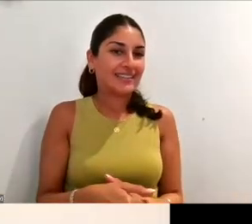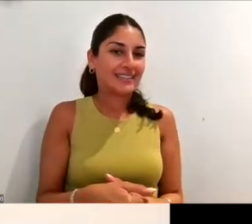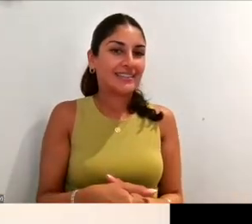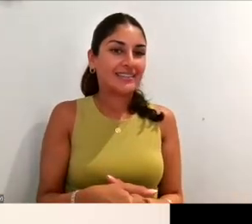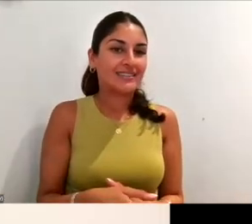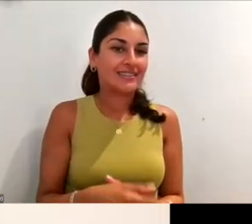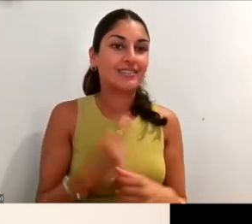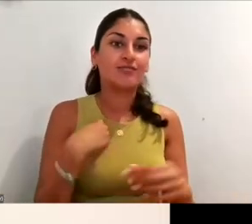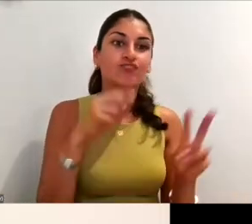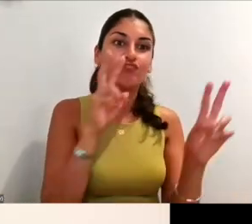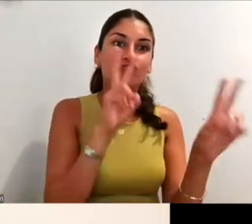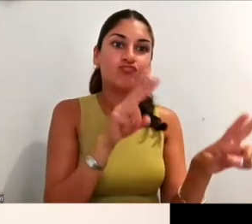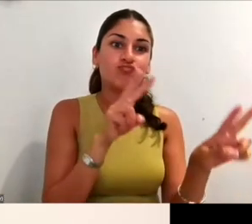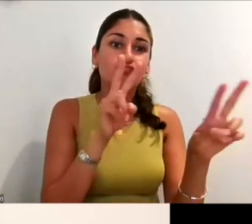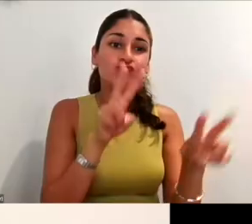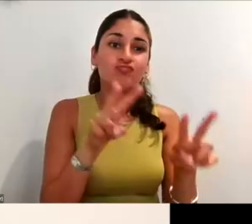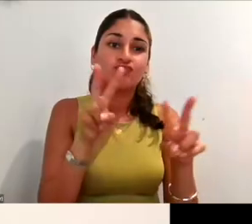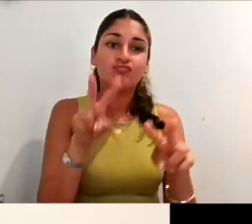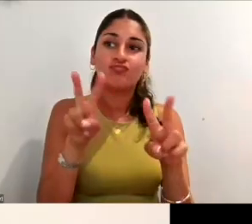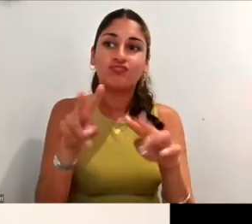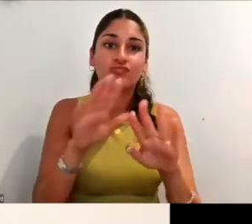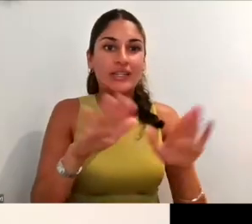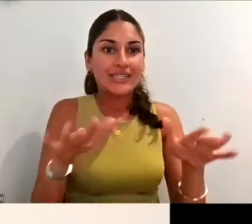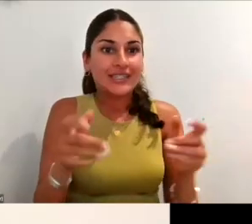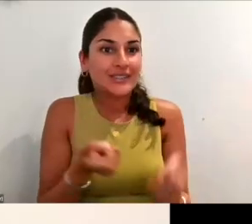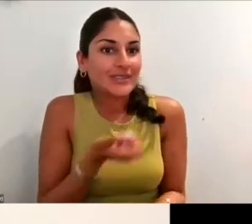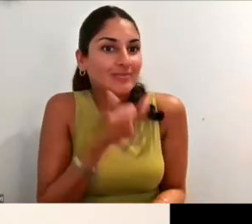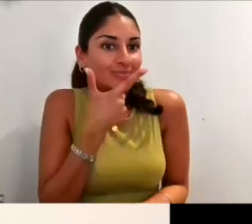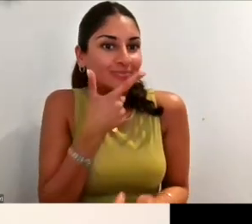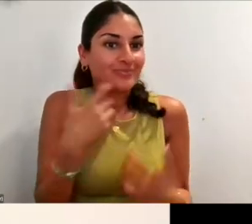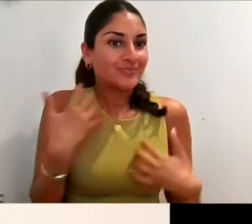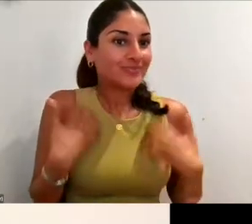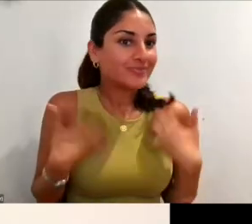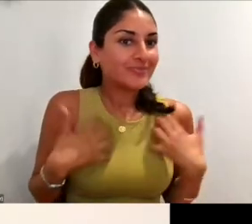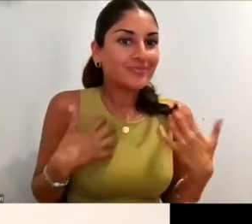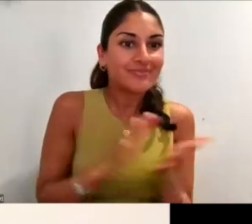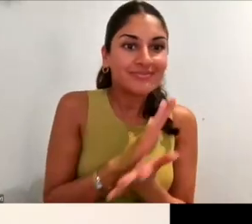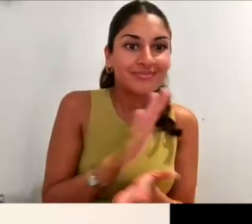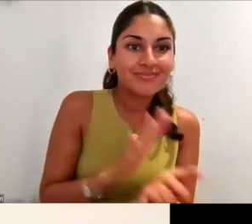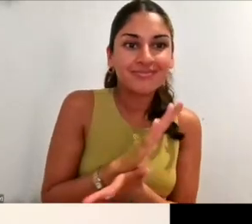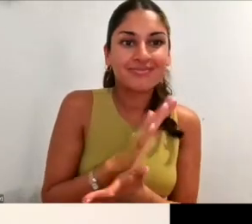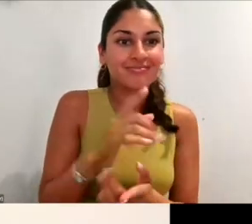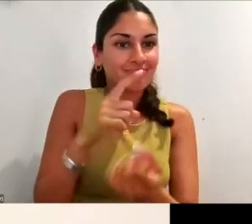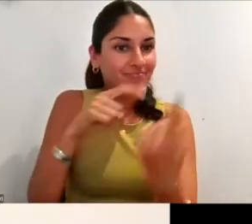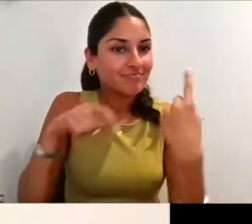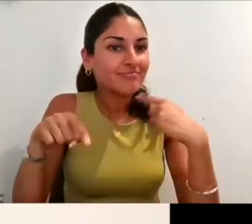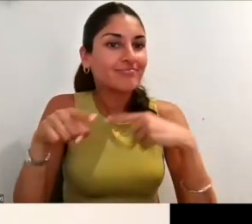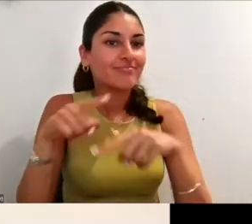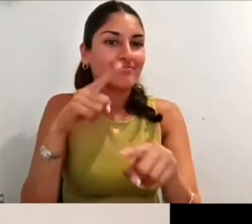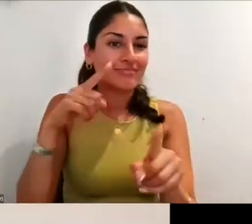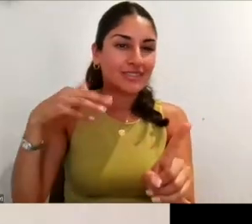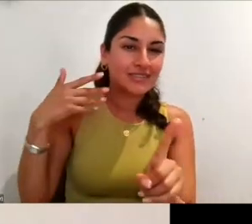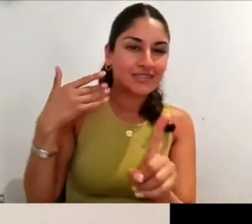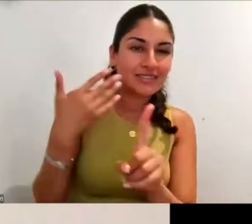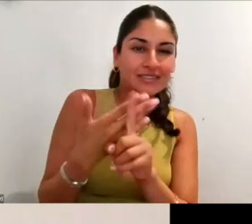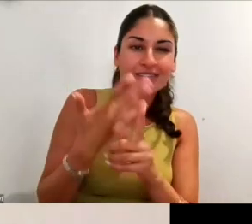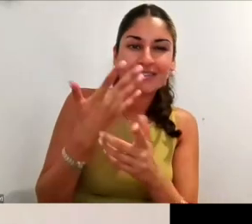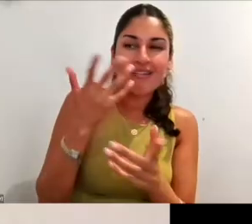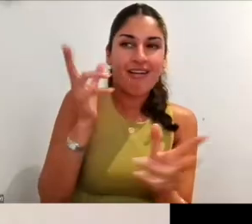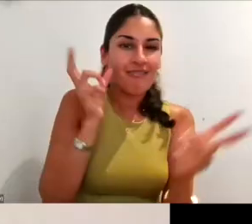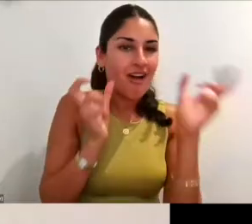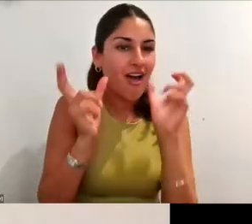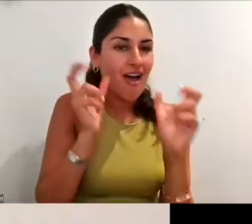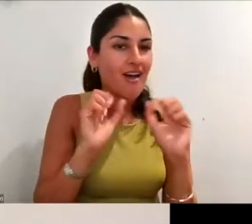I see them all bloom in front of me. These people who for so long have been but stories or pictures on the big